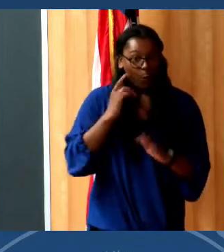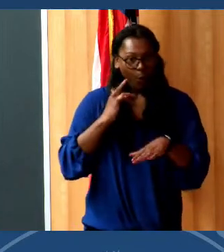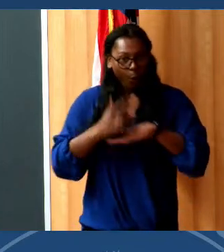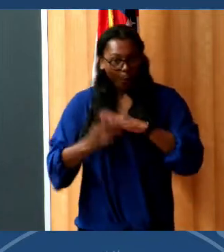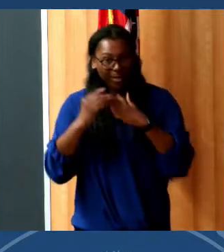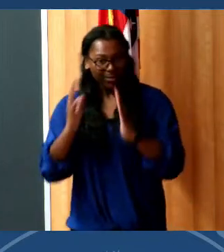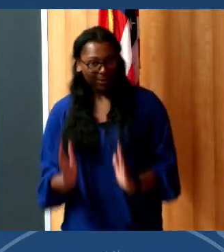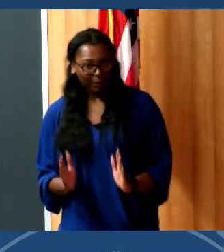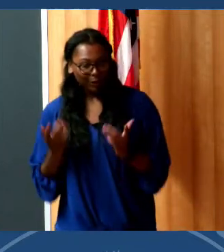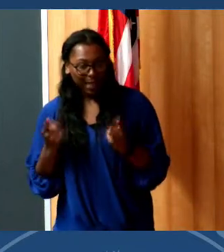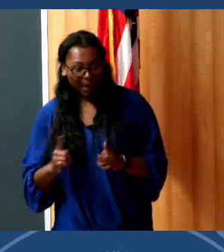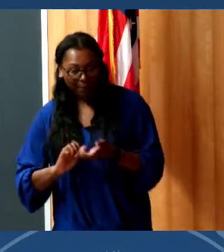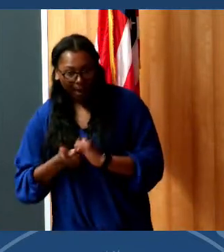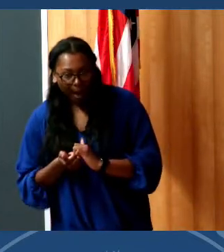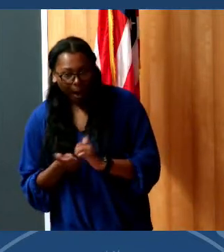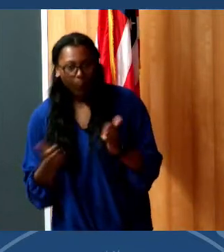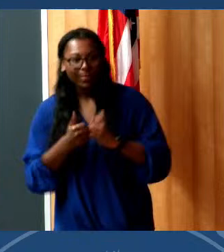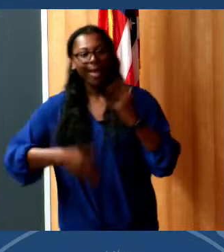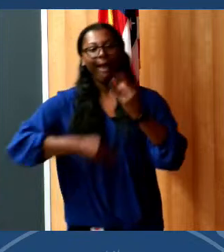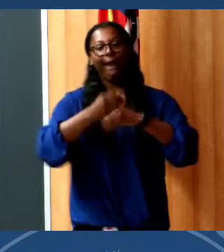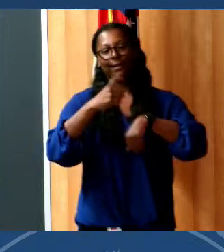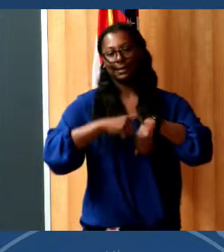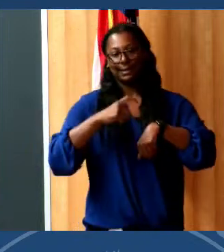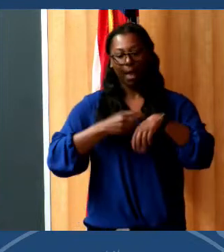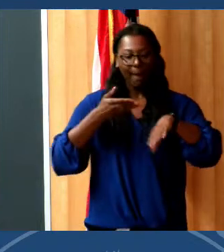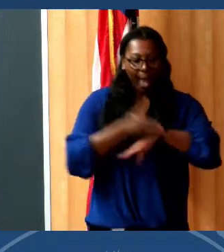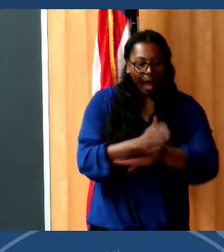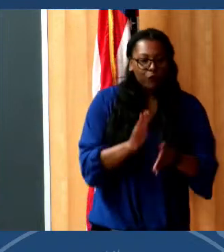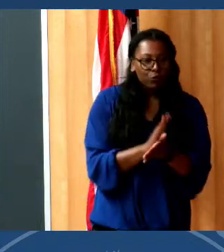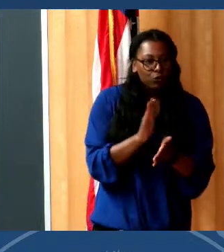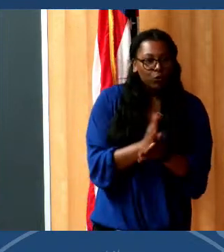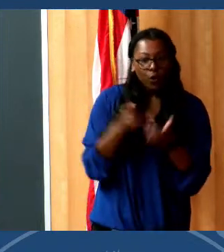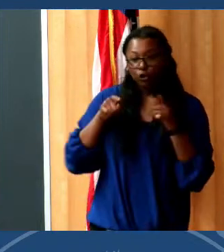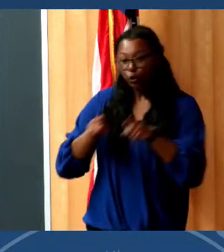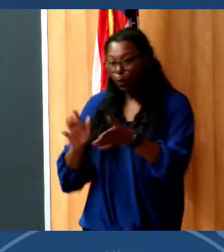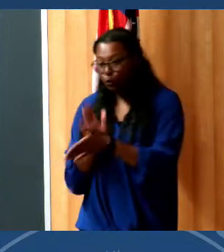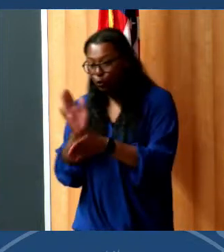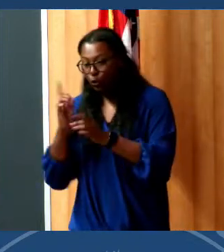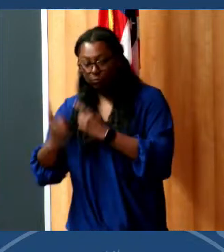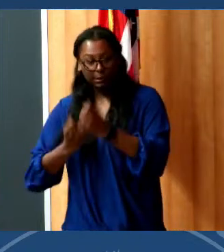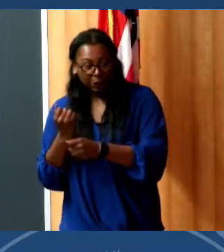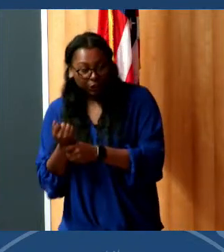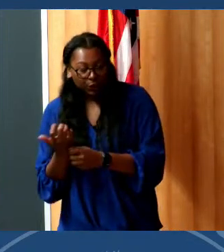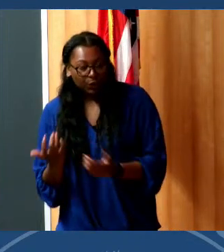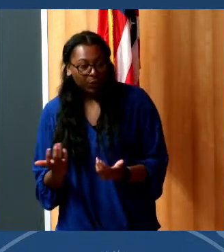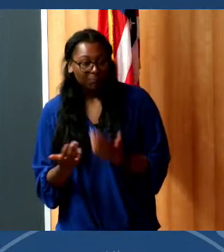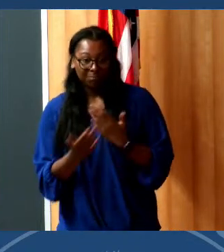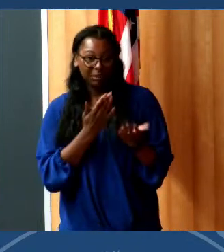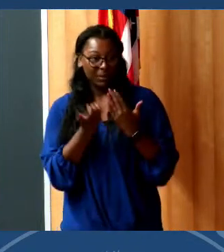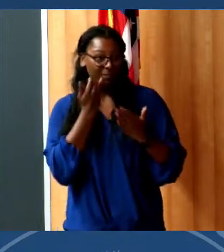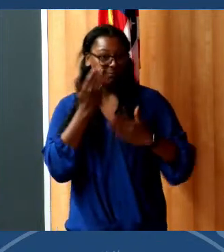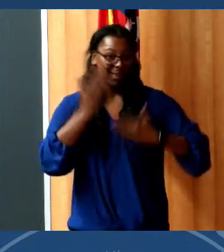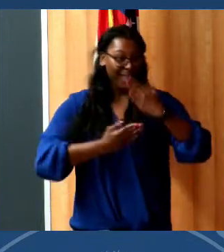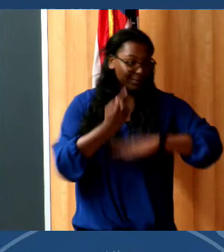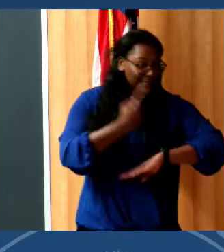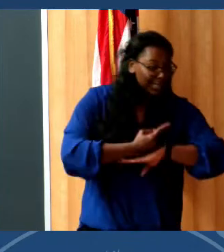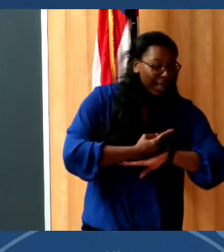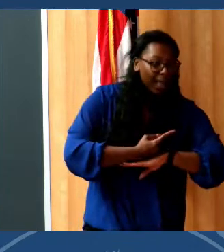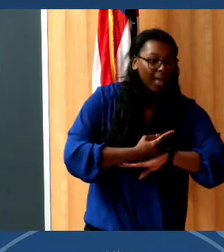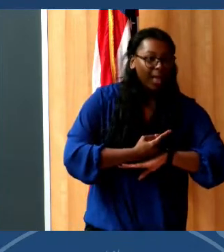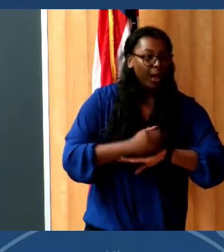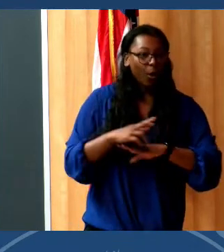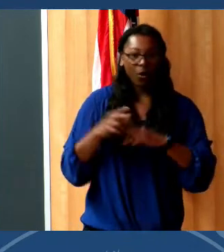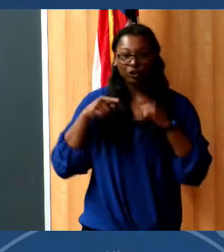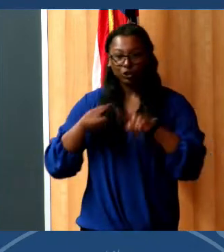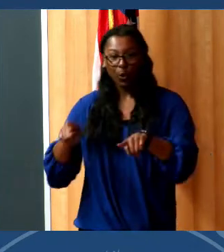readers, is with extra time. After school, during the school year, whether that's at the end of the day or